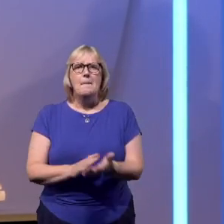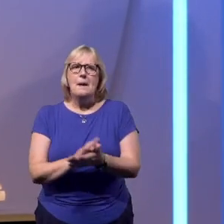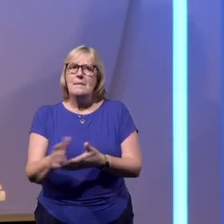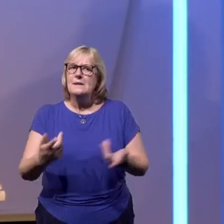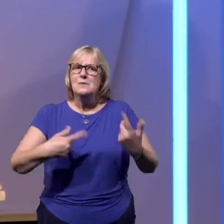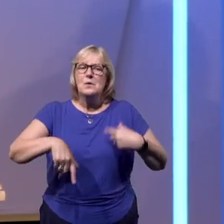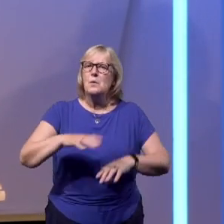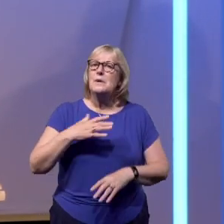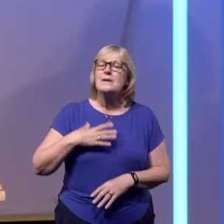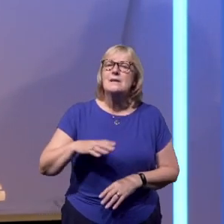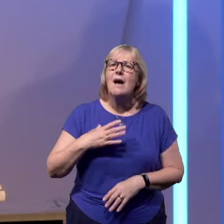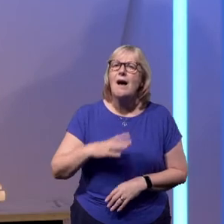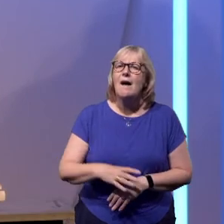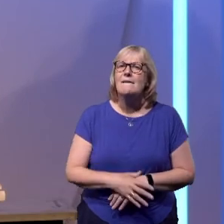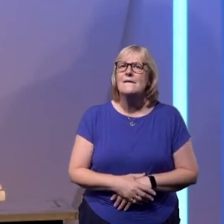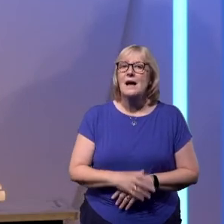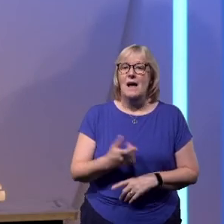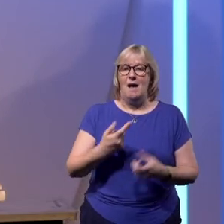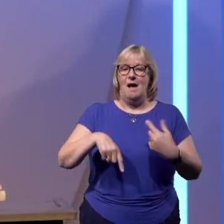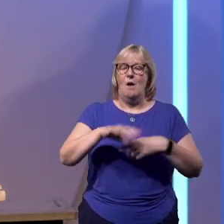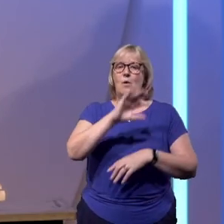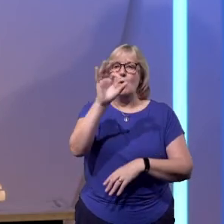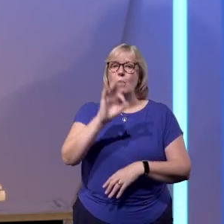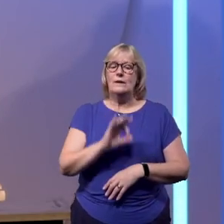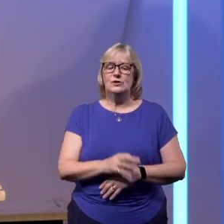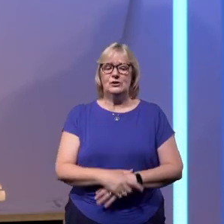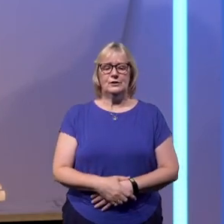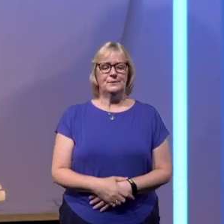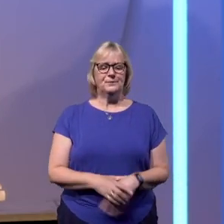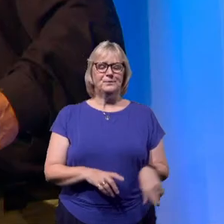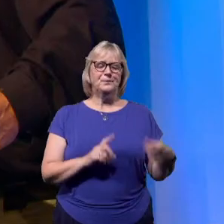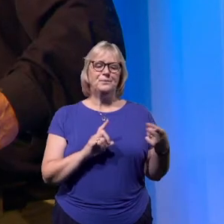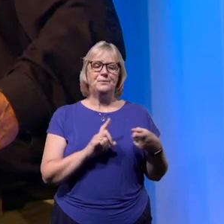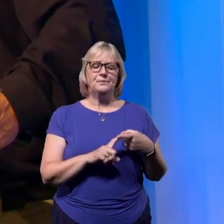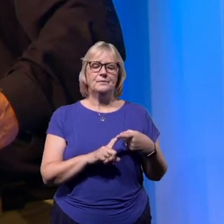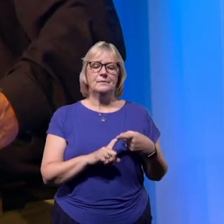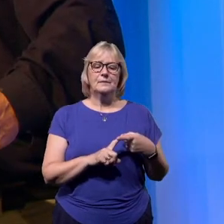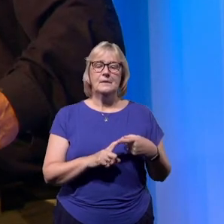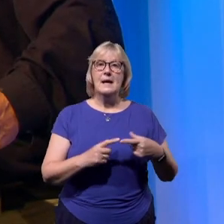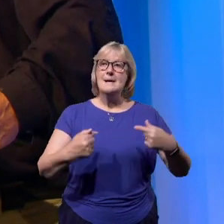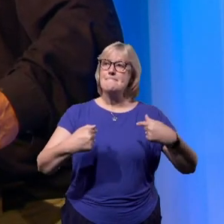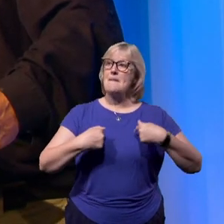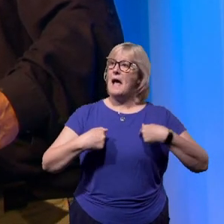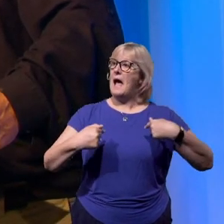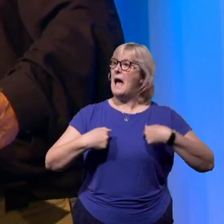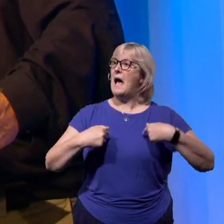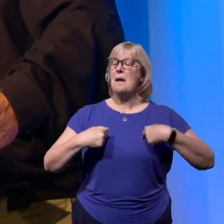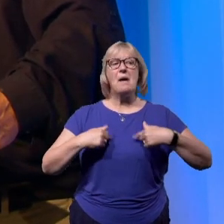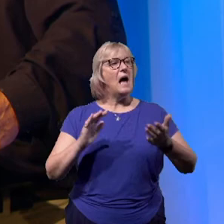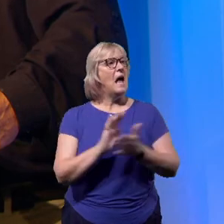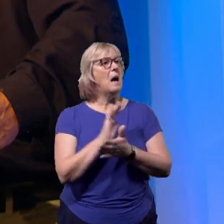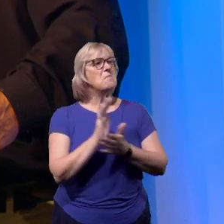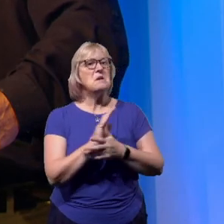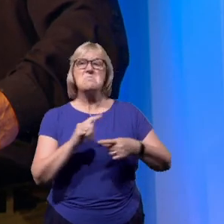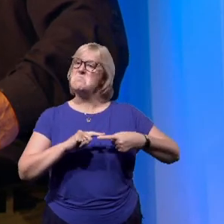And the questions we ask, and they're so bad, they're so dangerous, are these questions. Am I happy? Am I fulfilled?